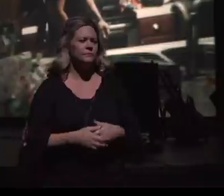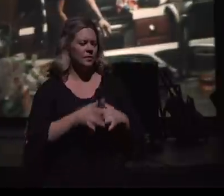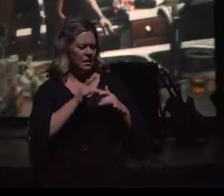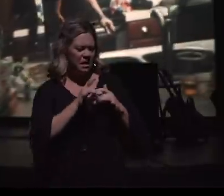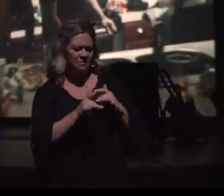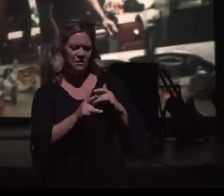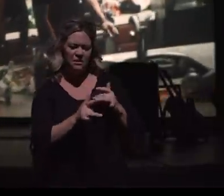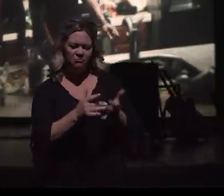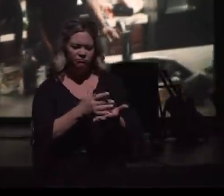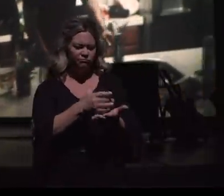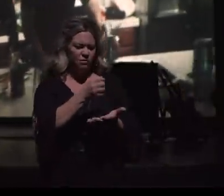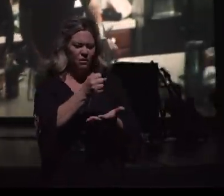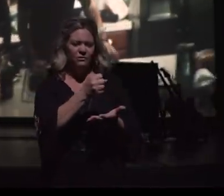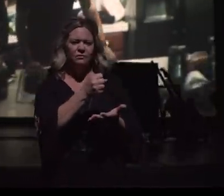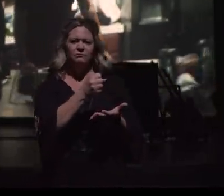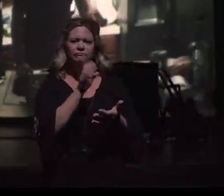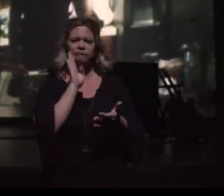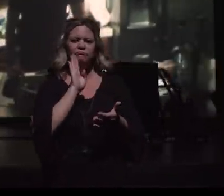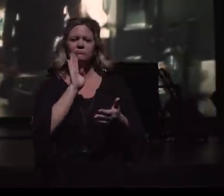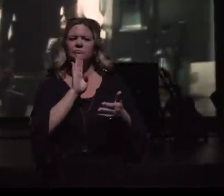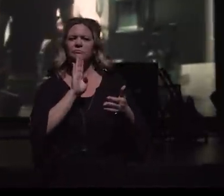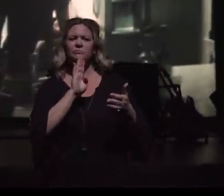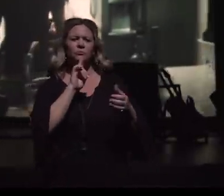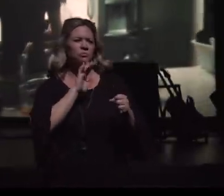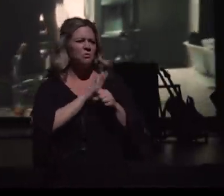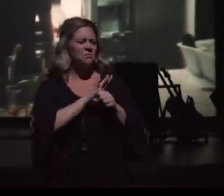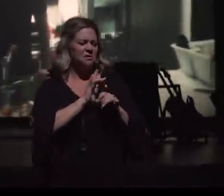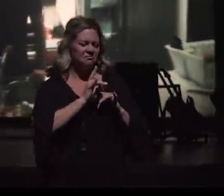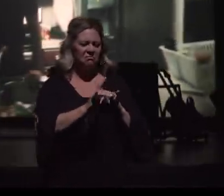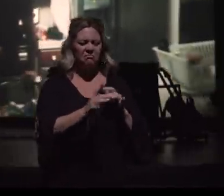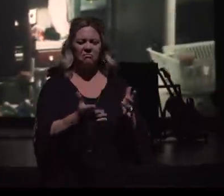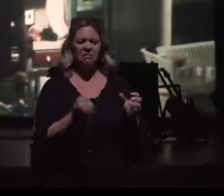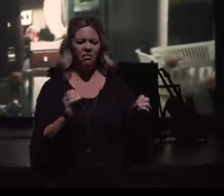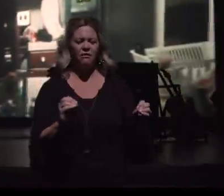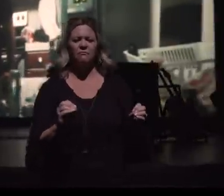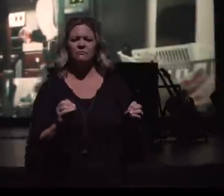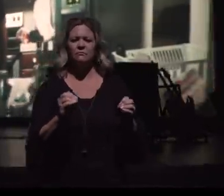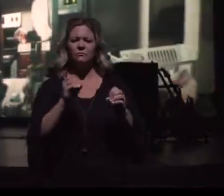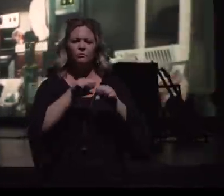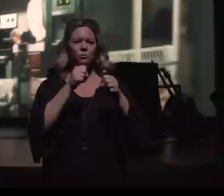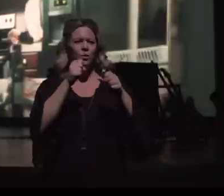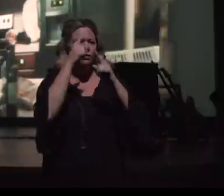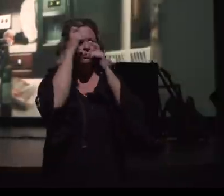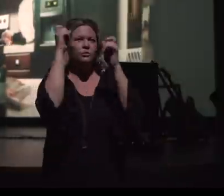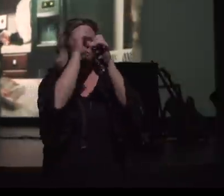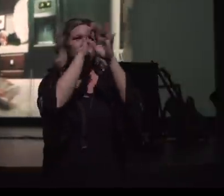Empty bottles, forged promises, empty schemes, and broken dreams.